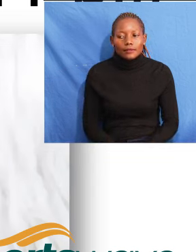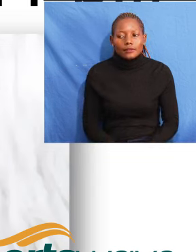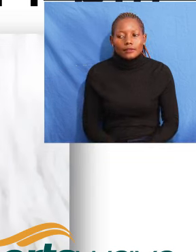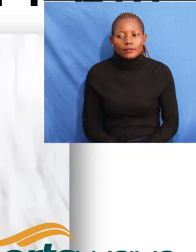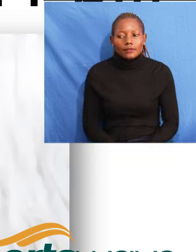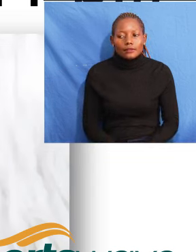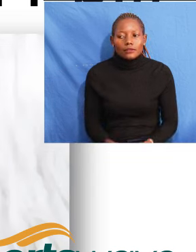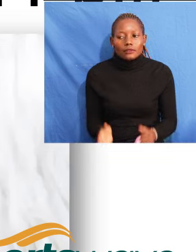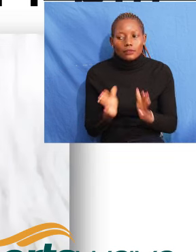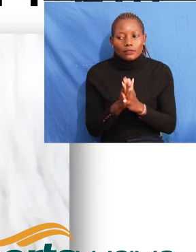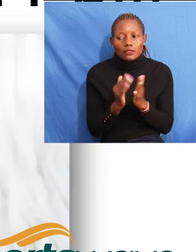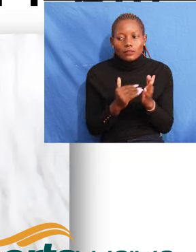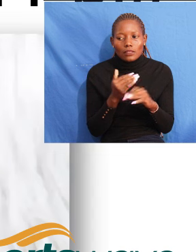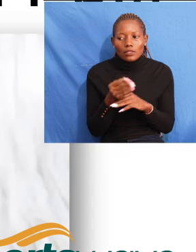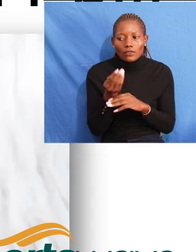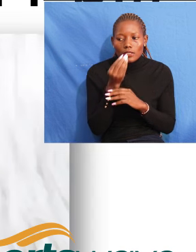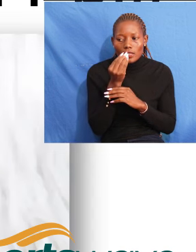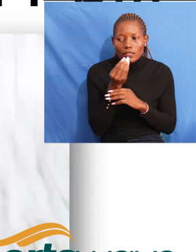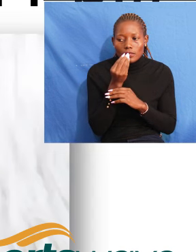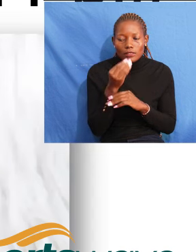And after eating dinner,